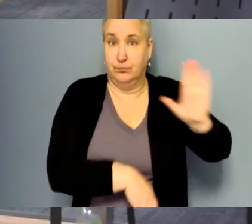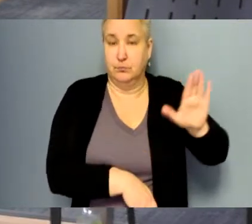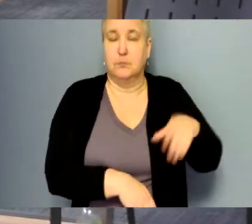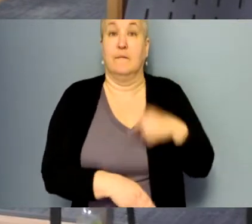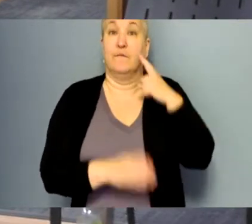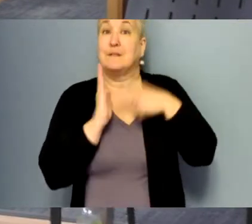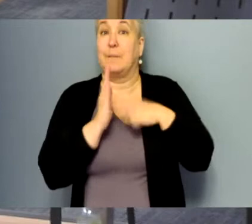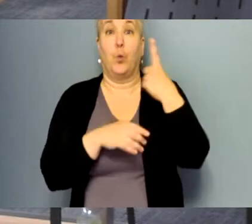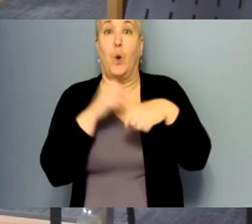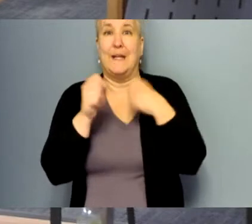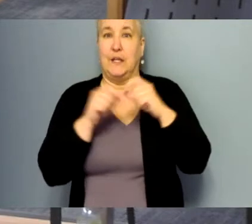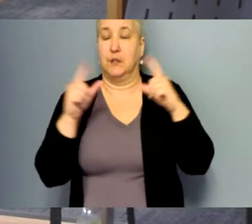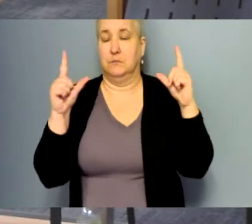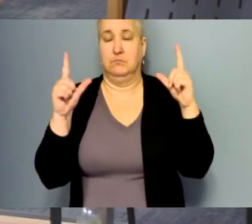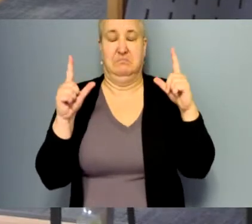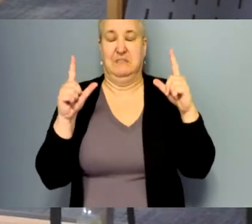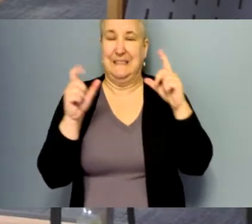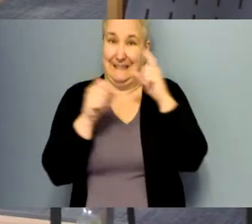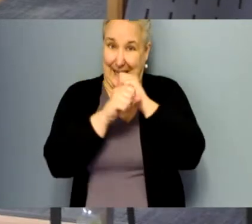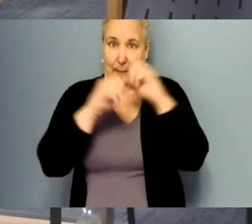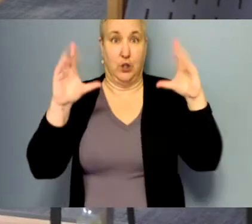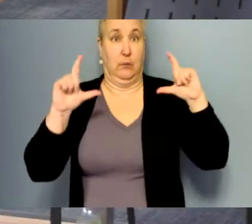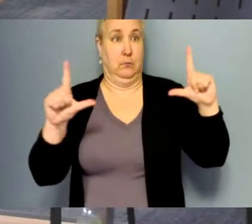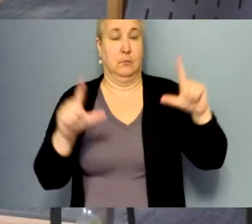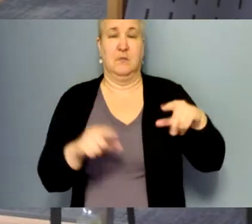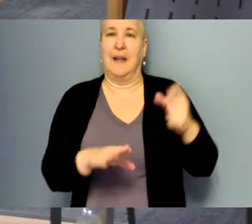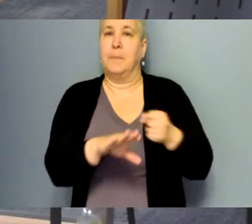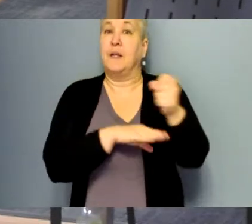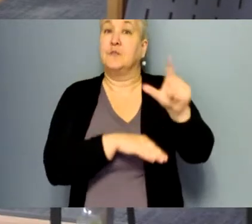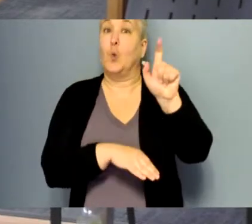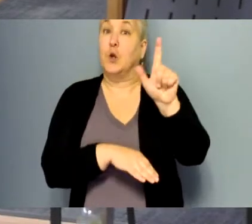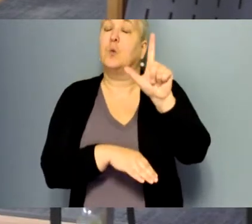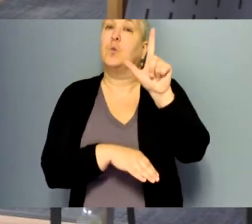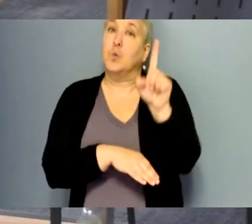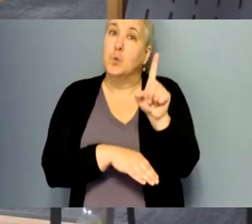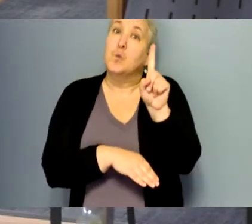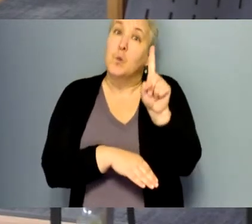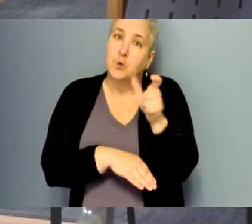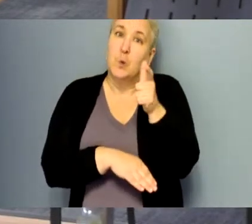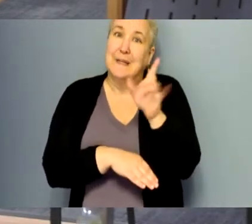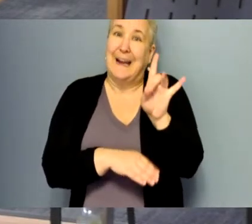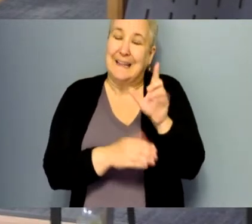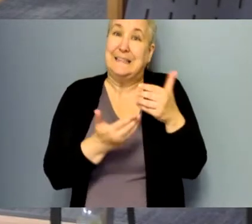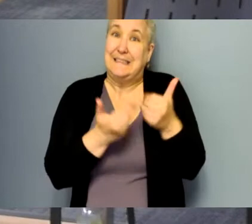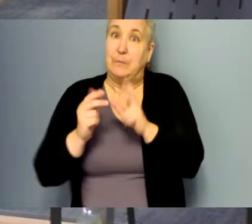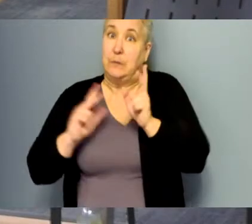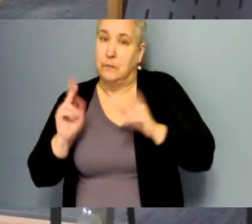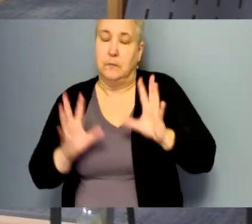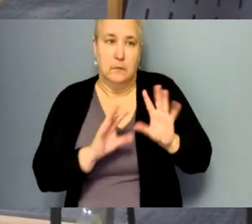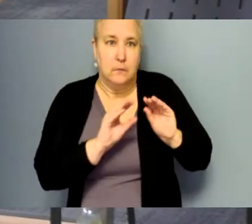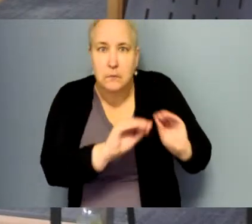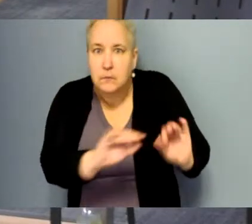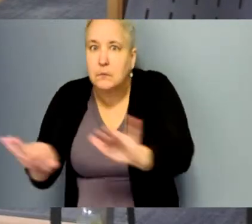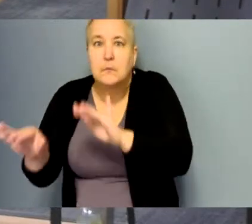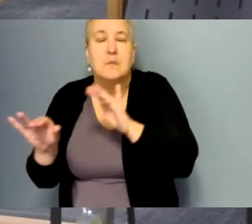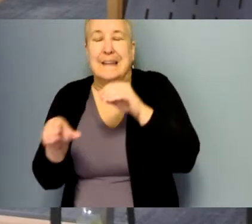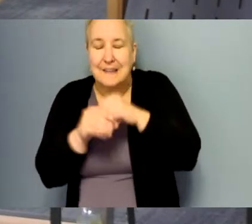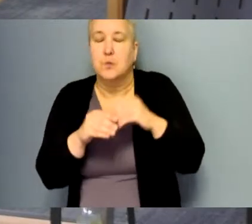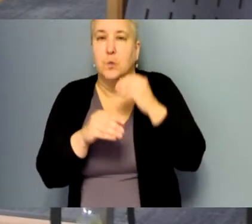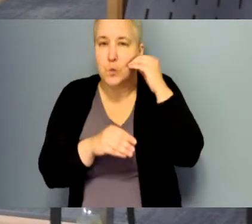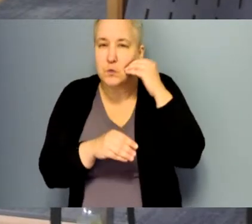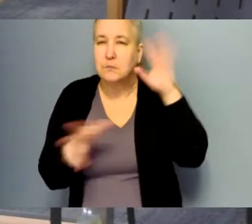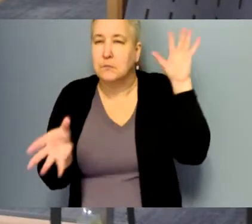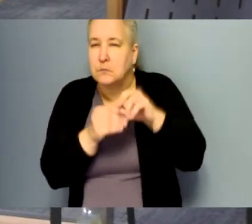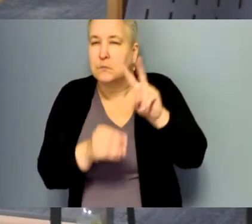1-year snapshot, they placed 128 separate homeless households into housing. That's 242 people with an